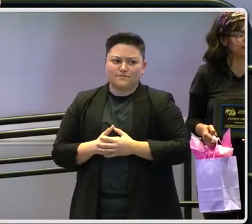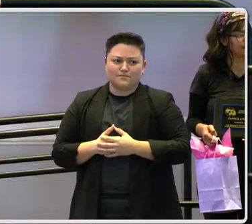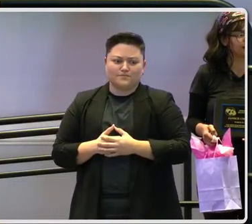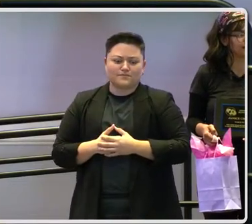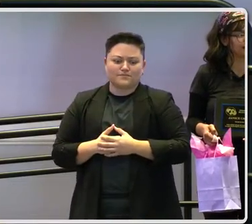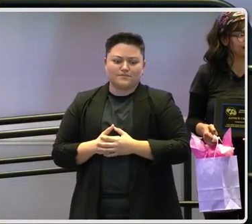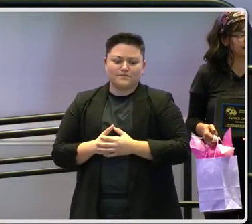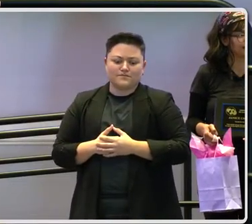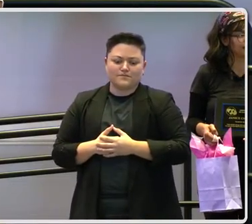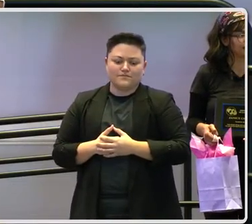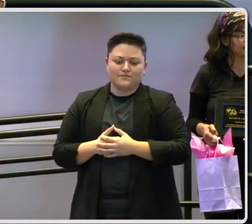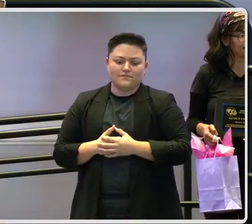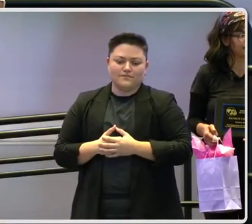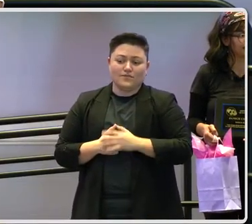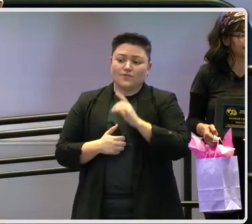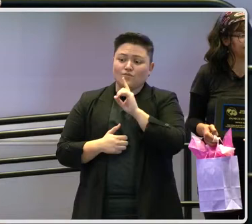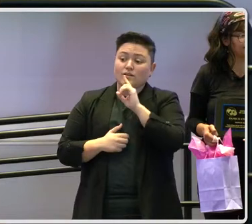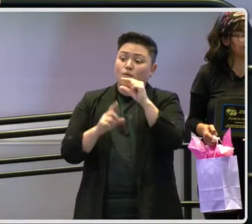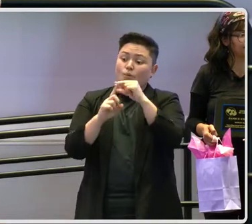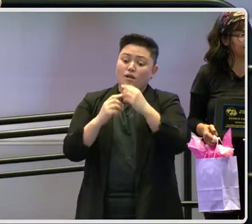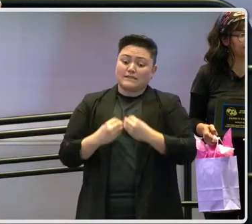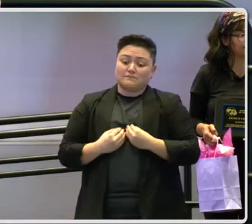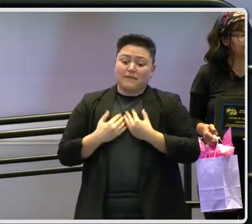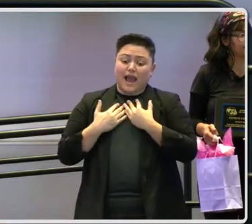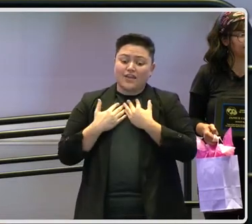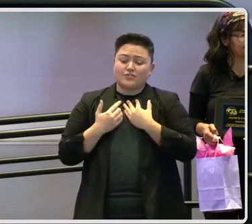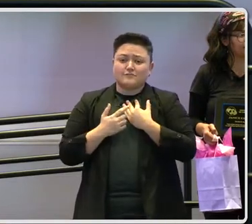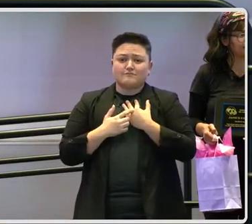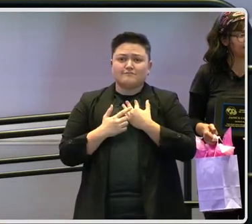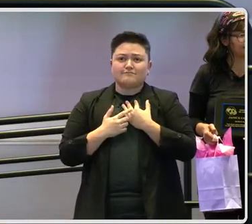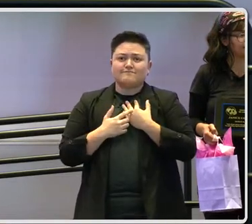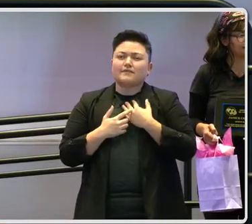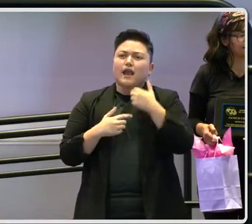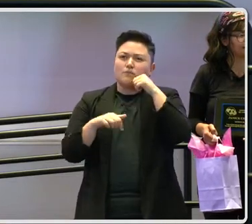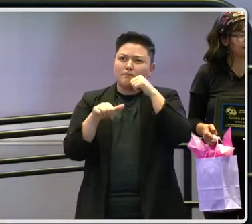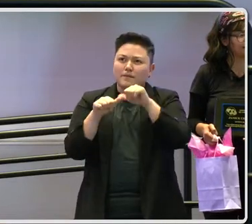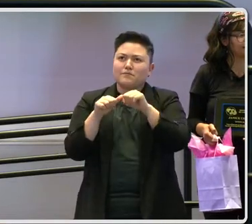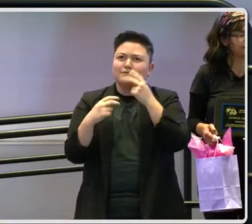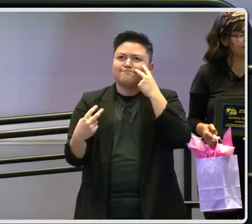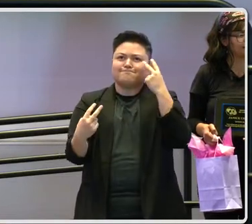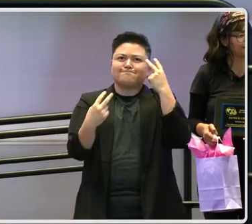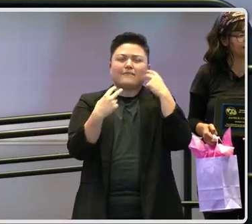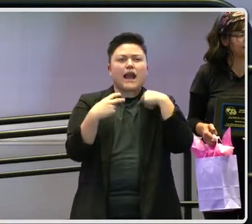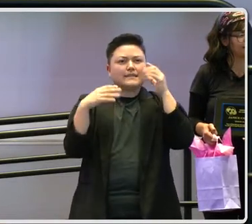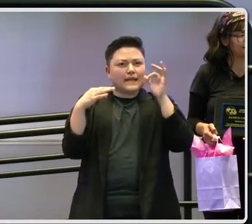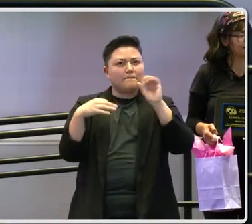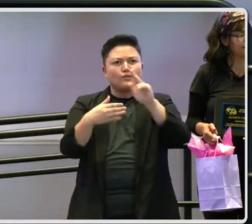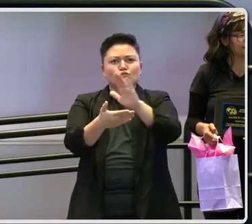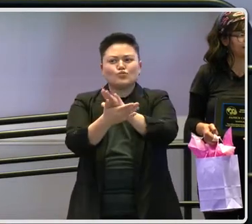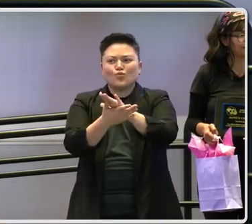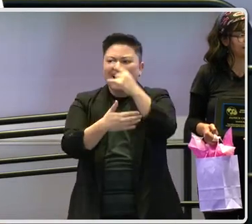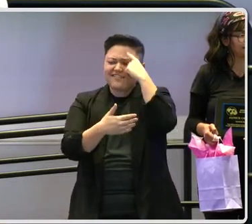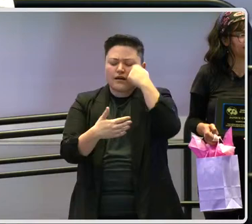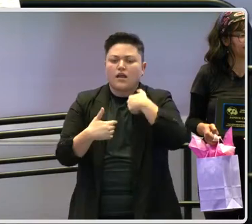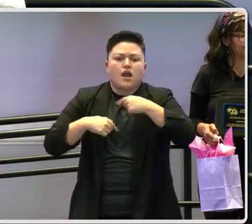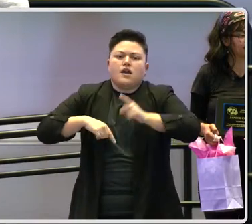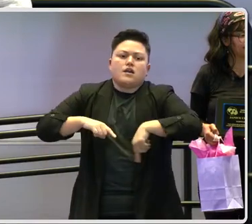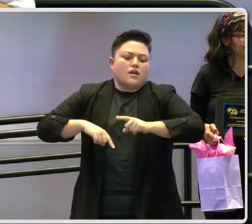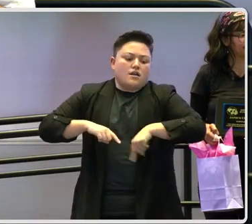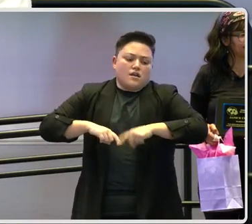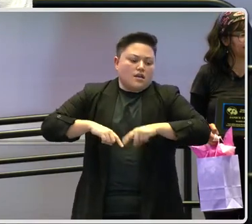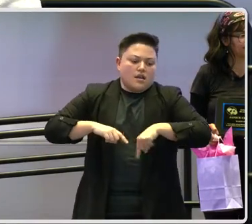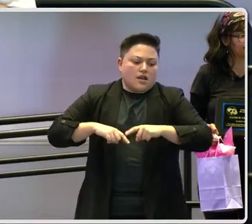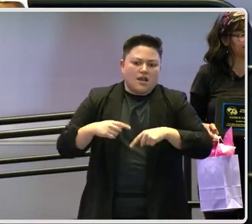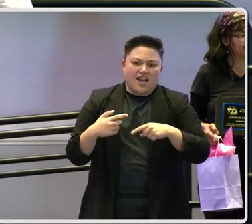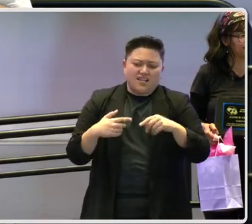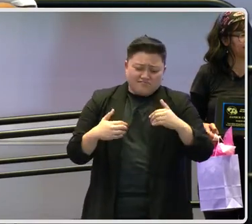When I say inspire, when I first decided to come back to school, I was like, I cannot do this. I can't go back in there